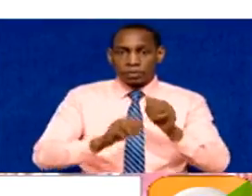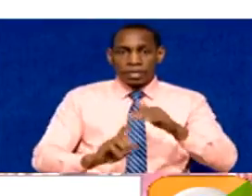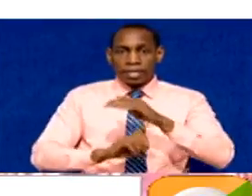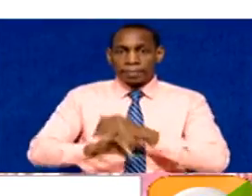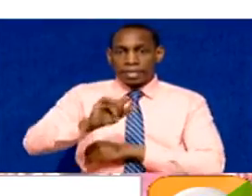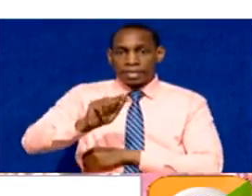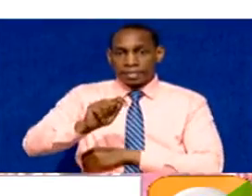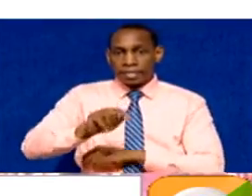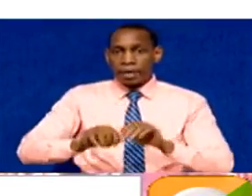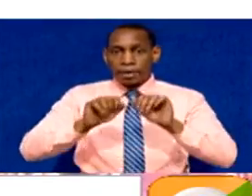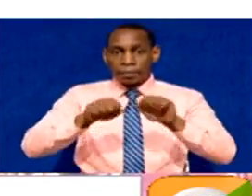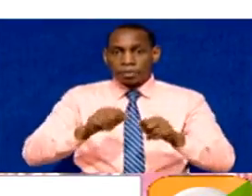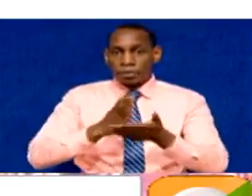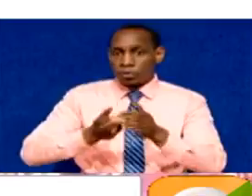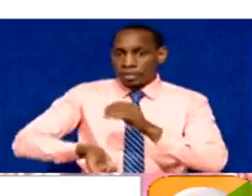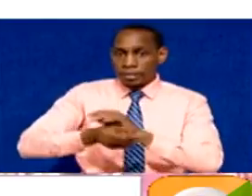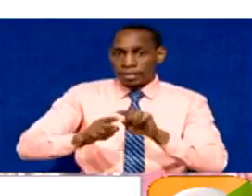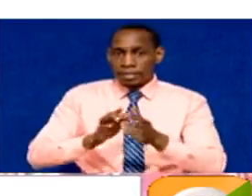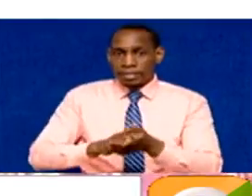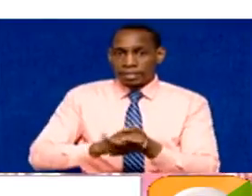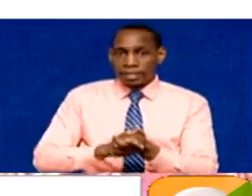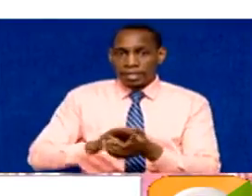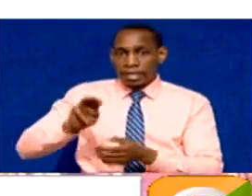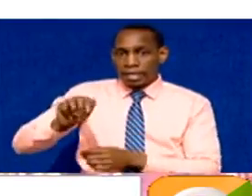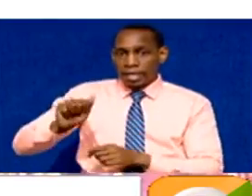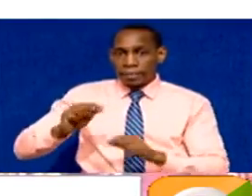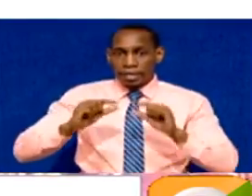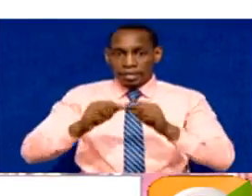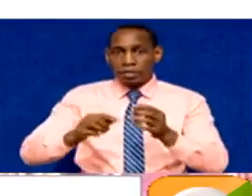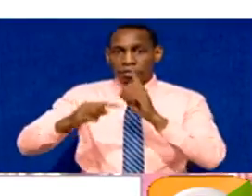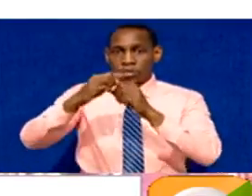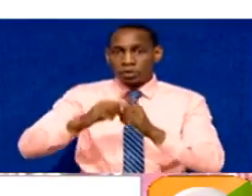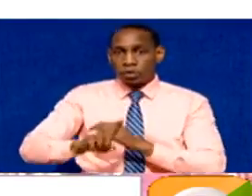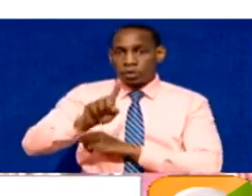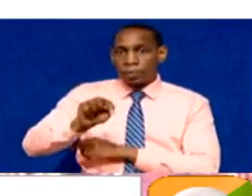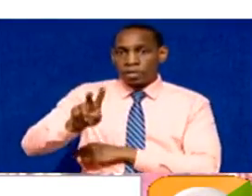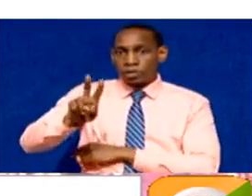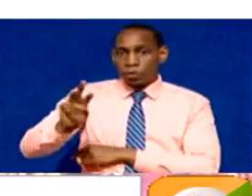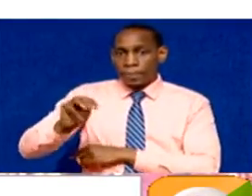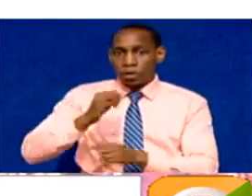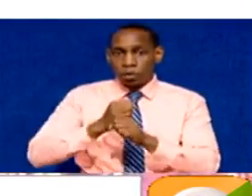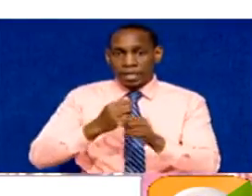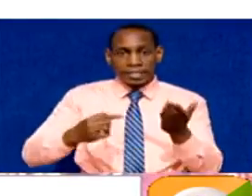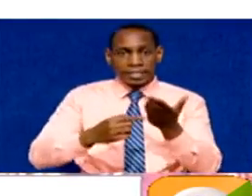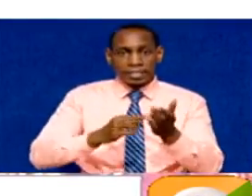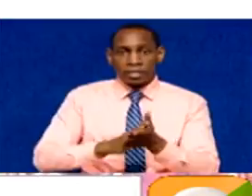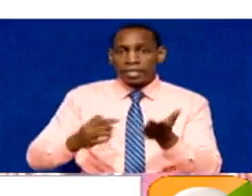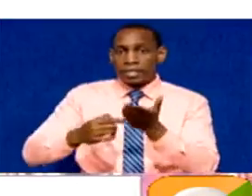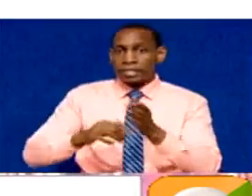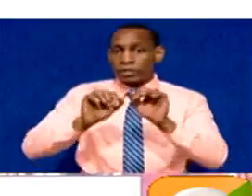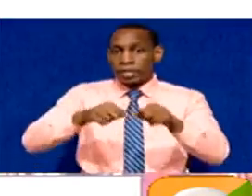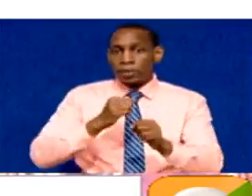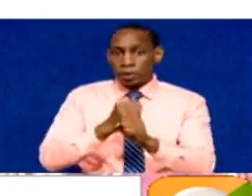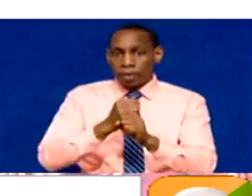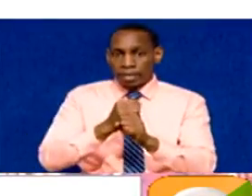Ministry of ICT that Ehud really described, and MasterCard and Immobilies, a total of 1.2 million jobs, digital and digitally